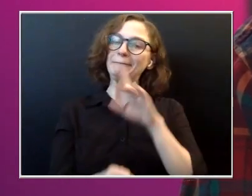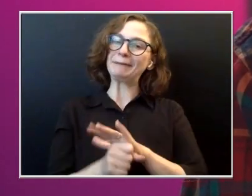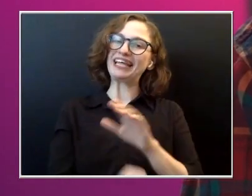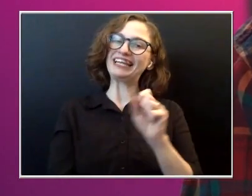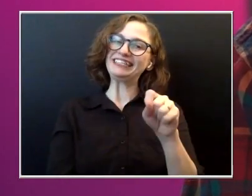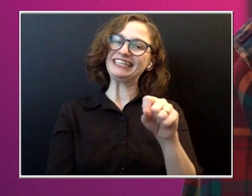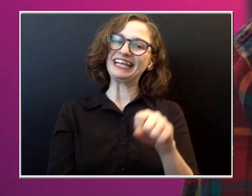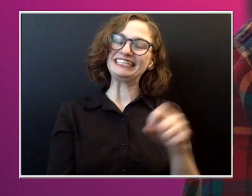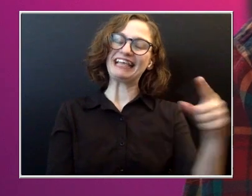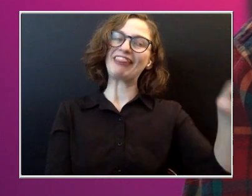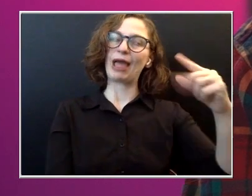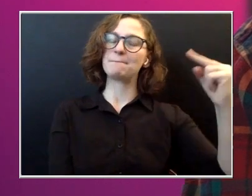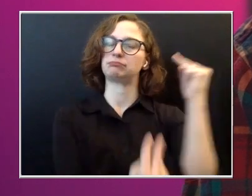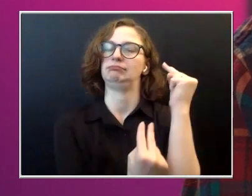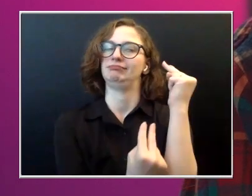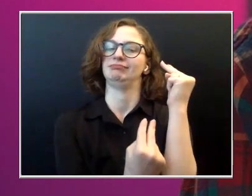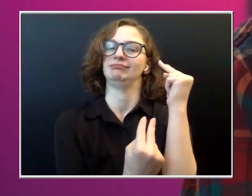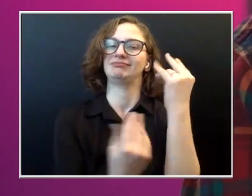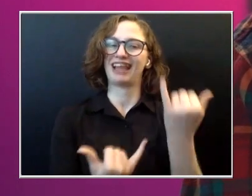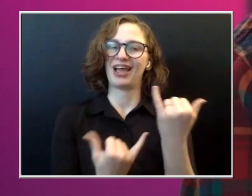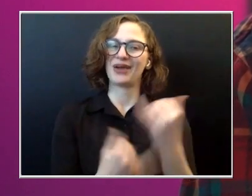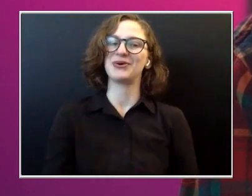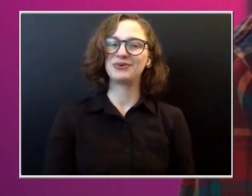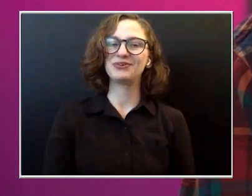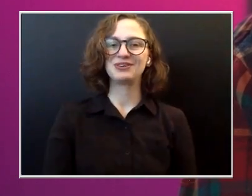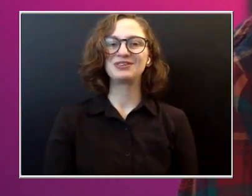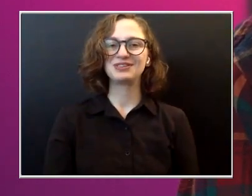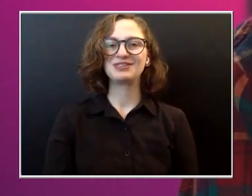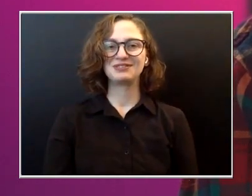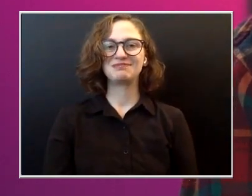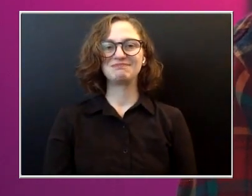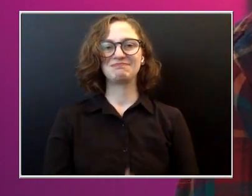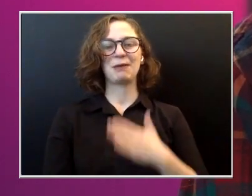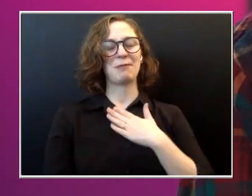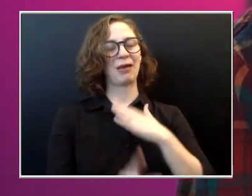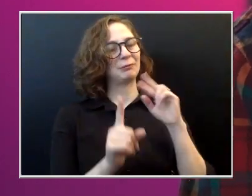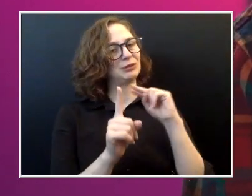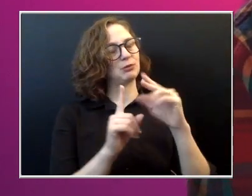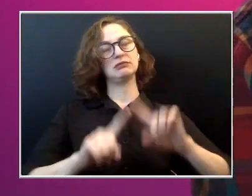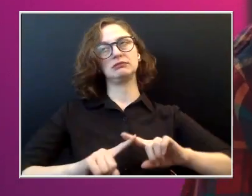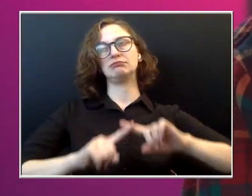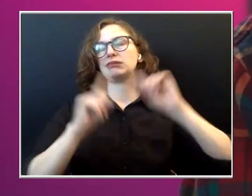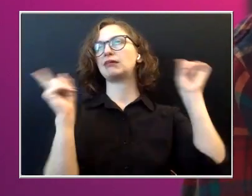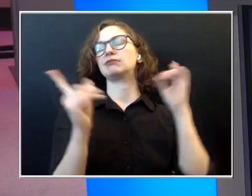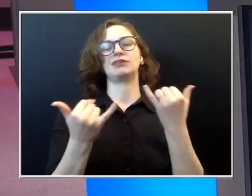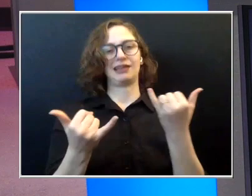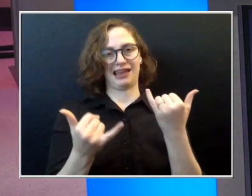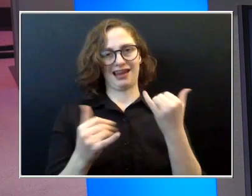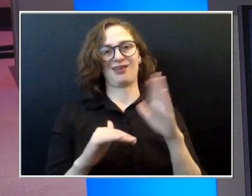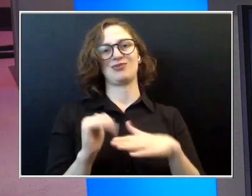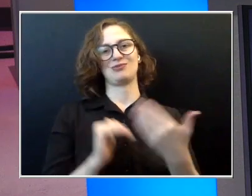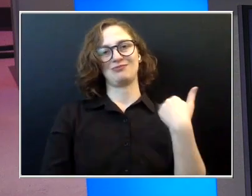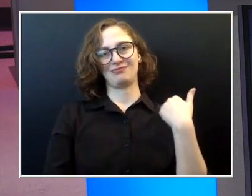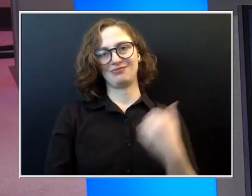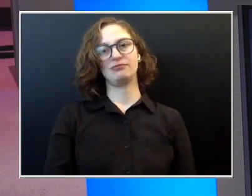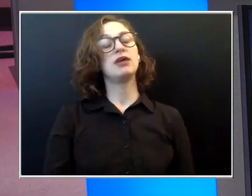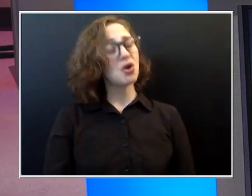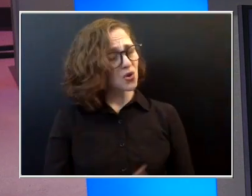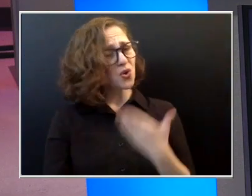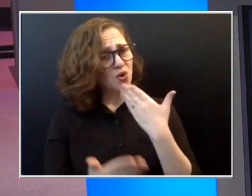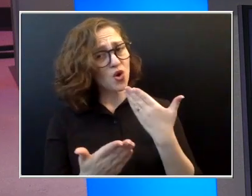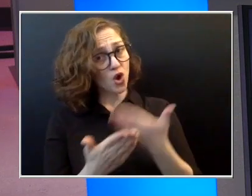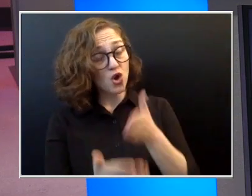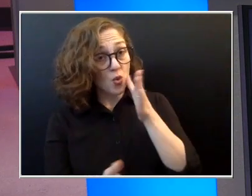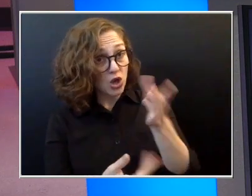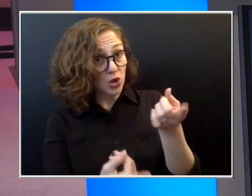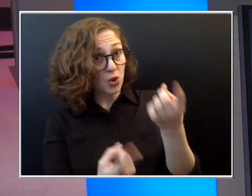me now, so yeah, I look at it a whole lot differently than what I used to. Right, and that's good. Will you come here for your